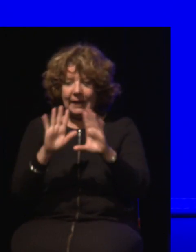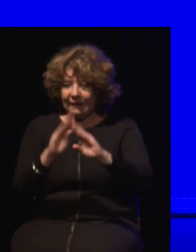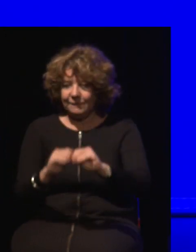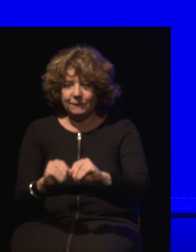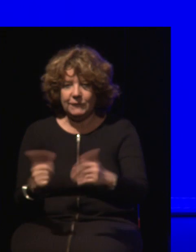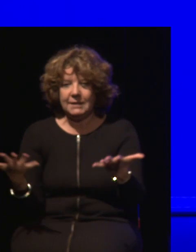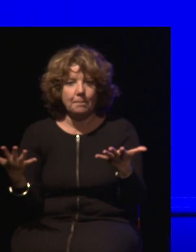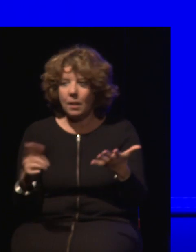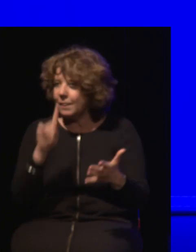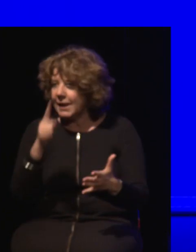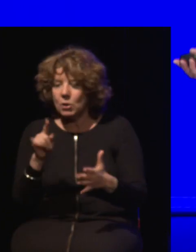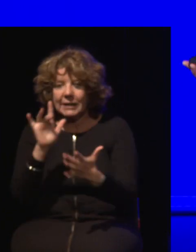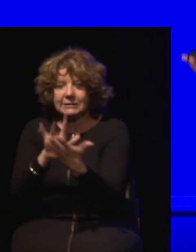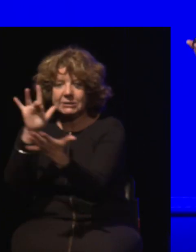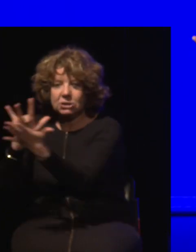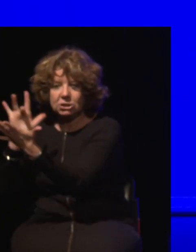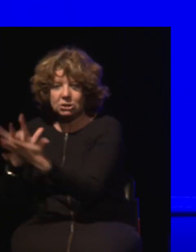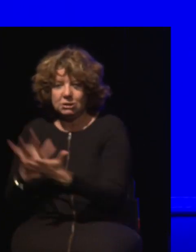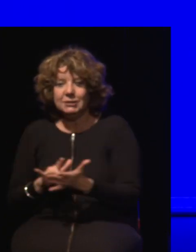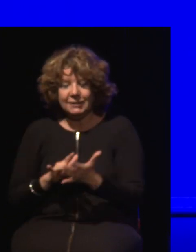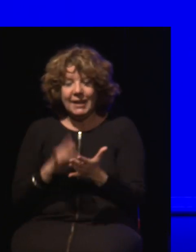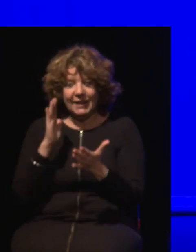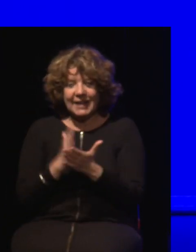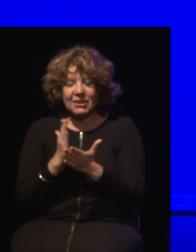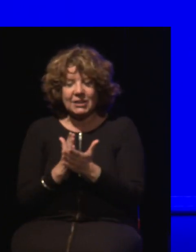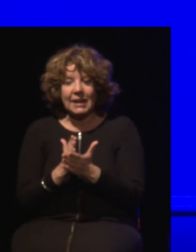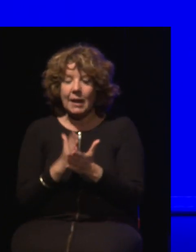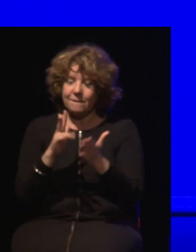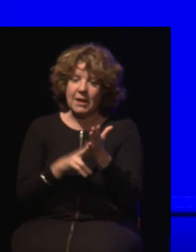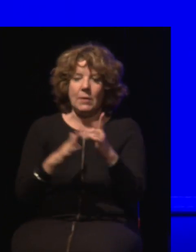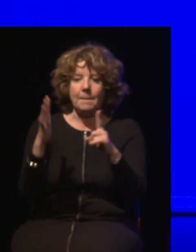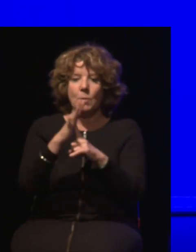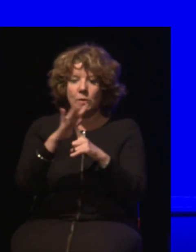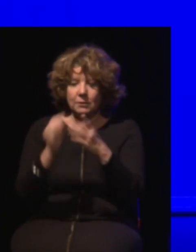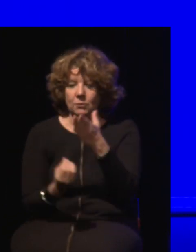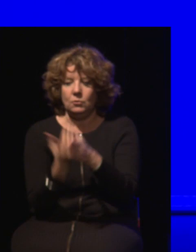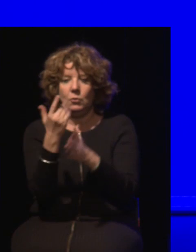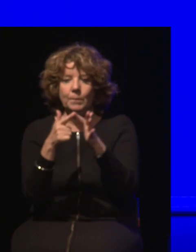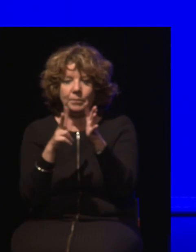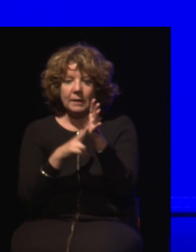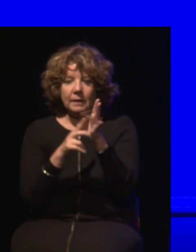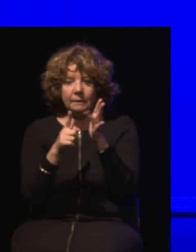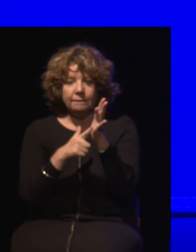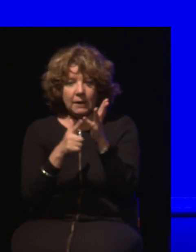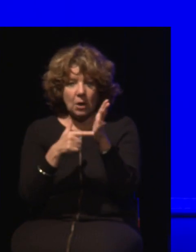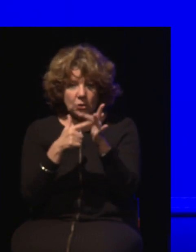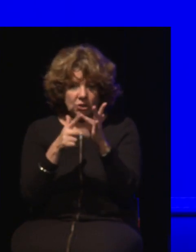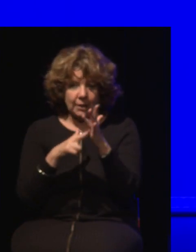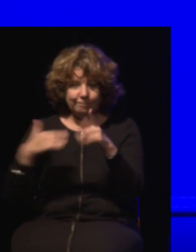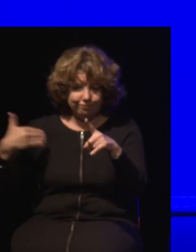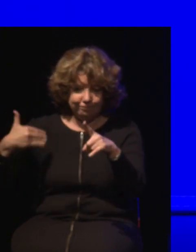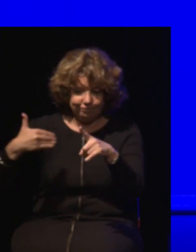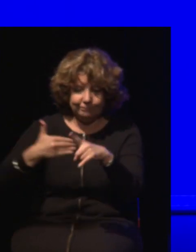that mysterious, invisible, ephemeral phenomena, is the dark matter of evolution.